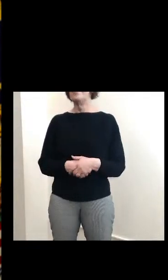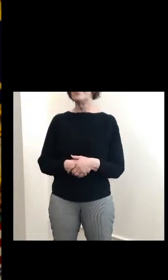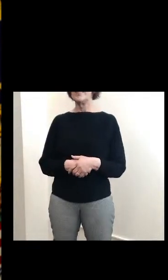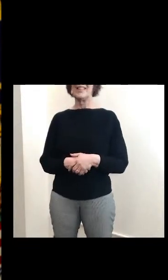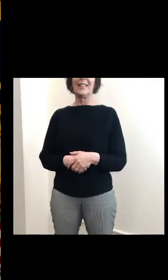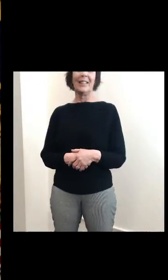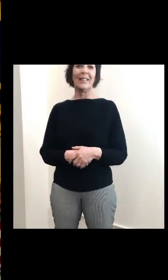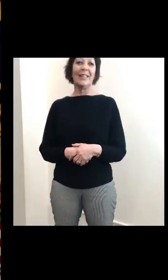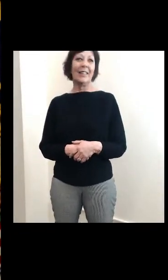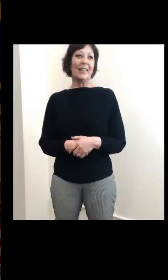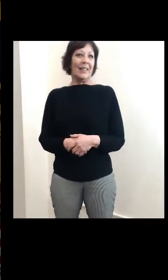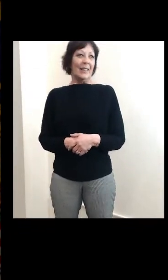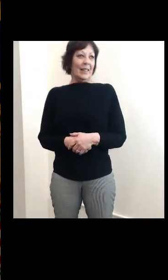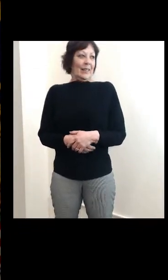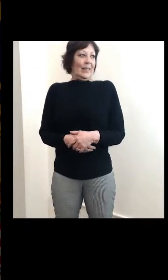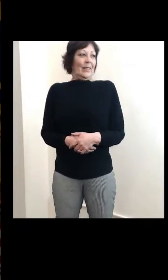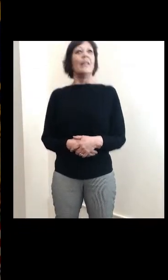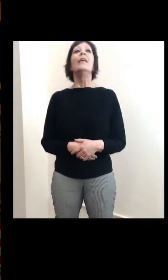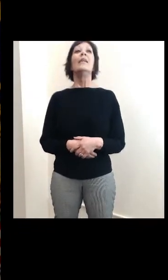Almost all set.